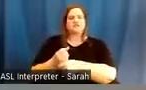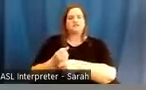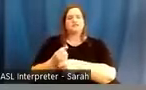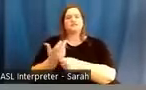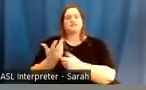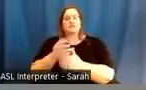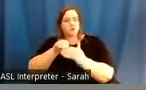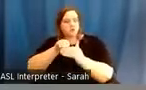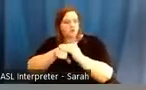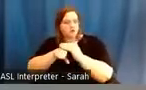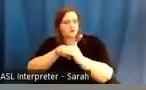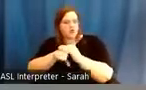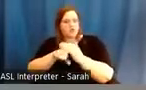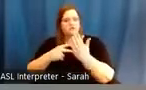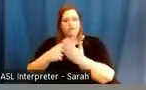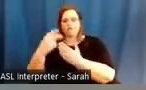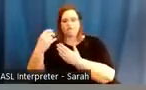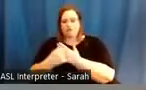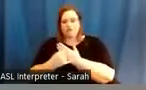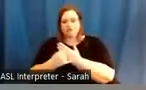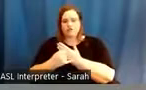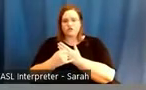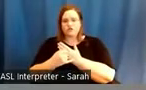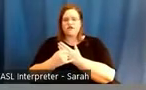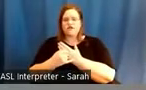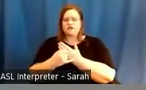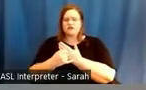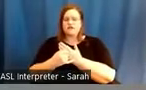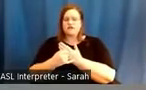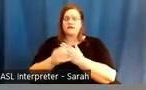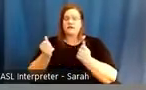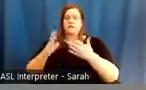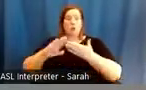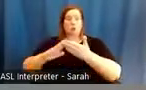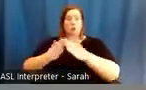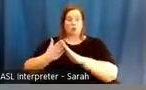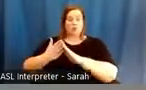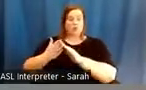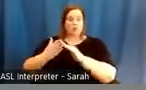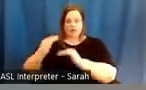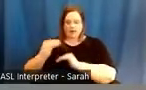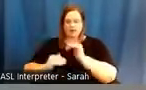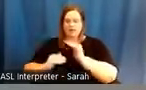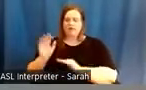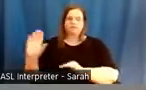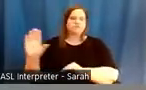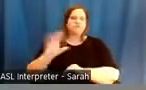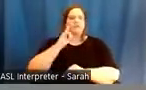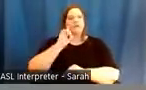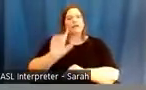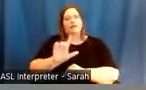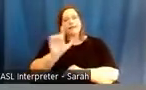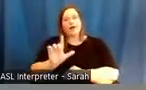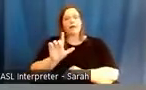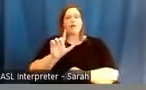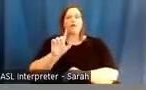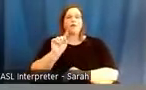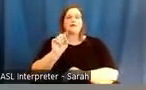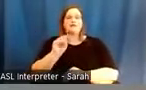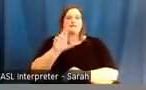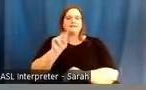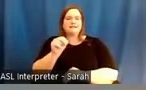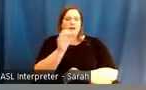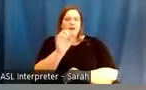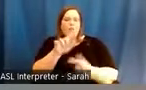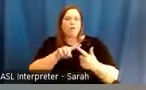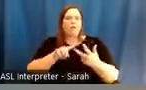accessible projects in many community buildings across the state. You know, think libraries, town halls, community centers.